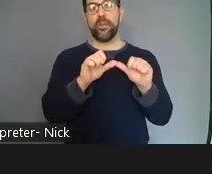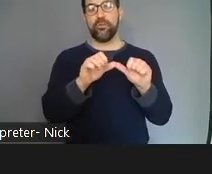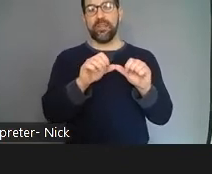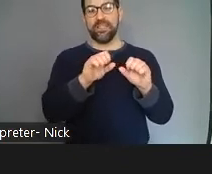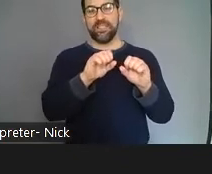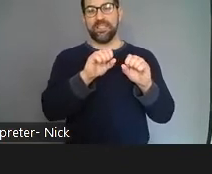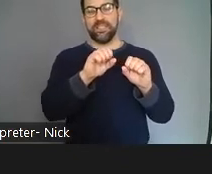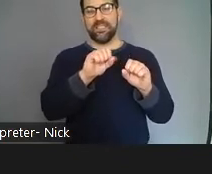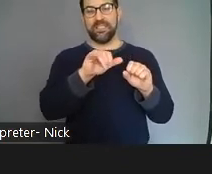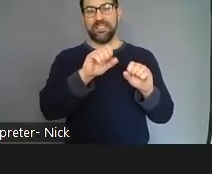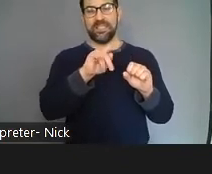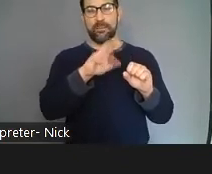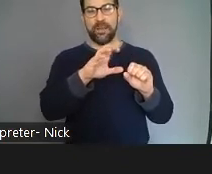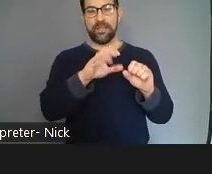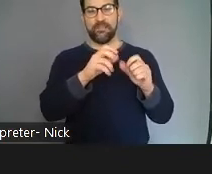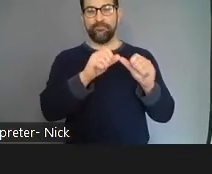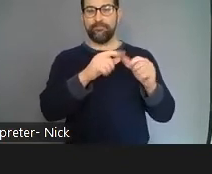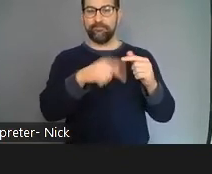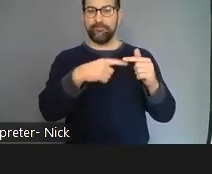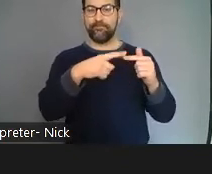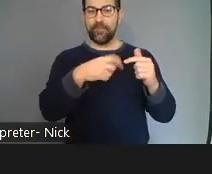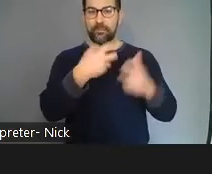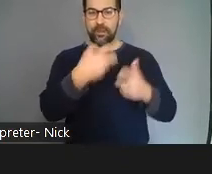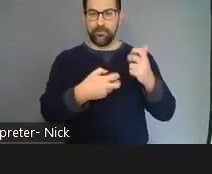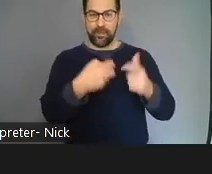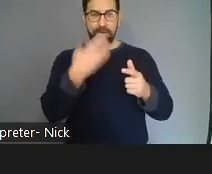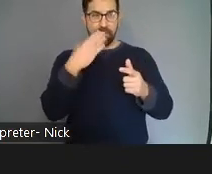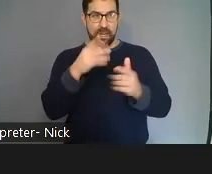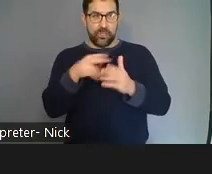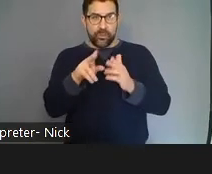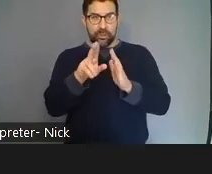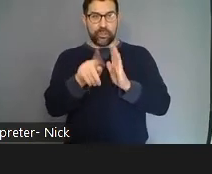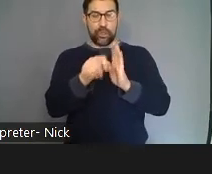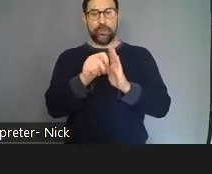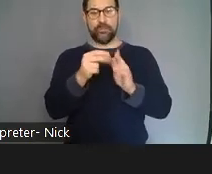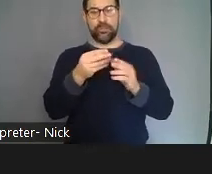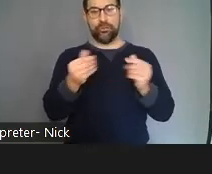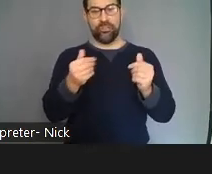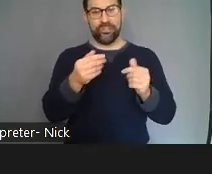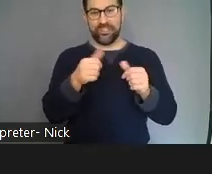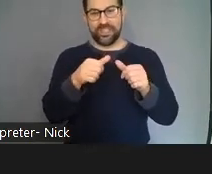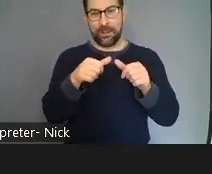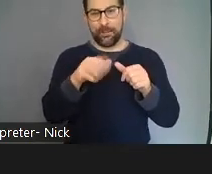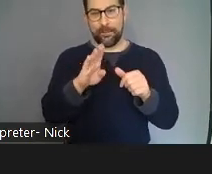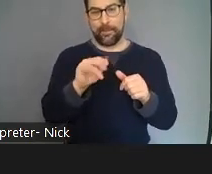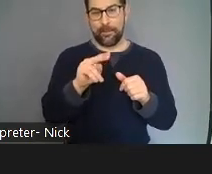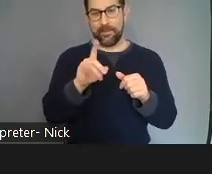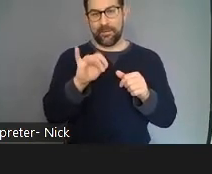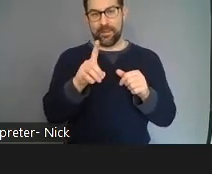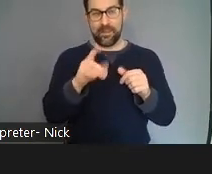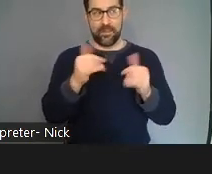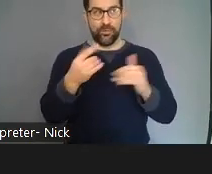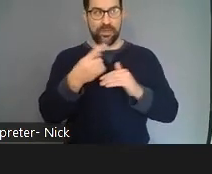The short-term solution is just like a band-aid to a bullet wound. Education as a system today is so incredibly